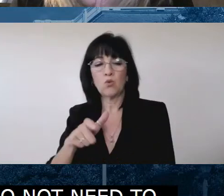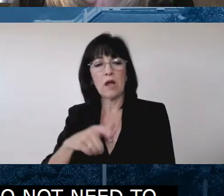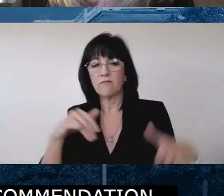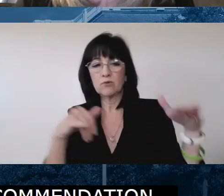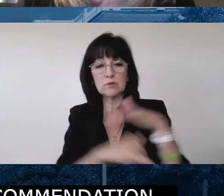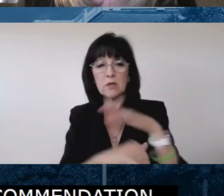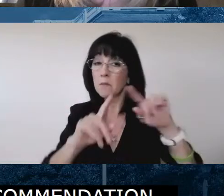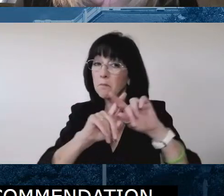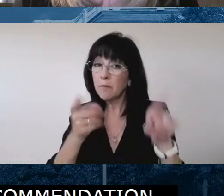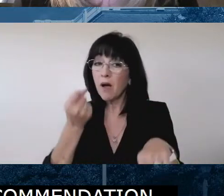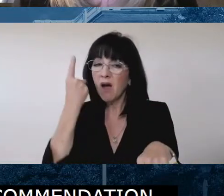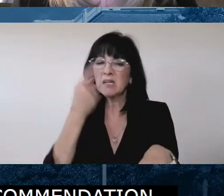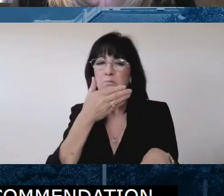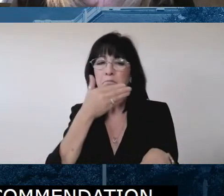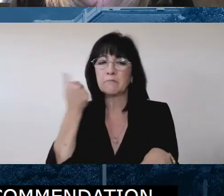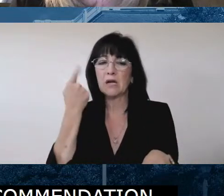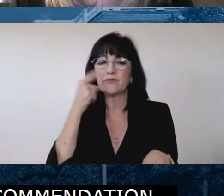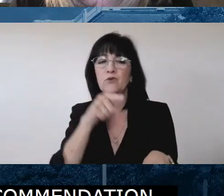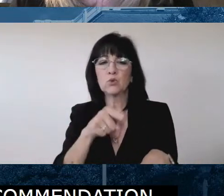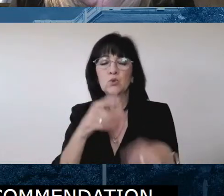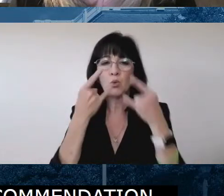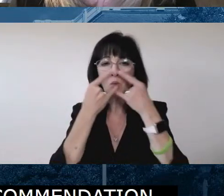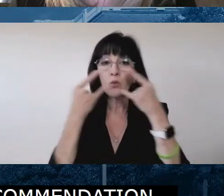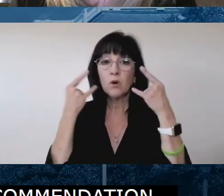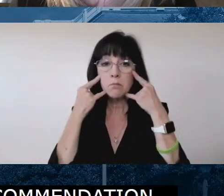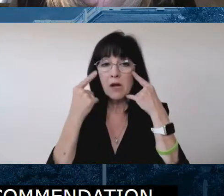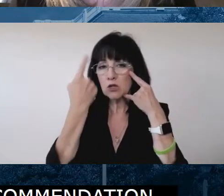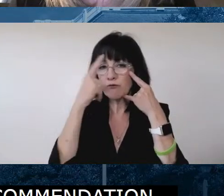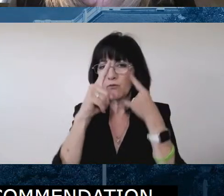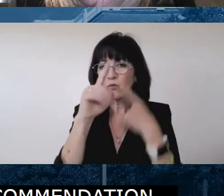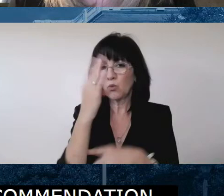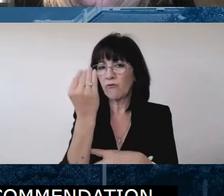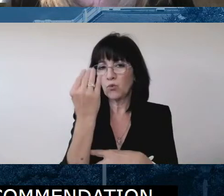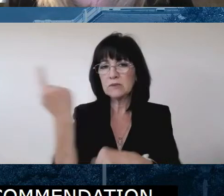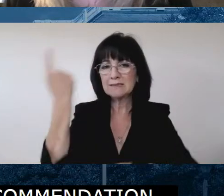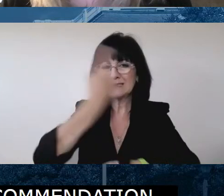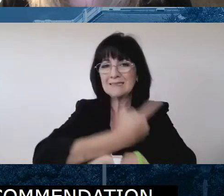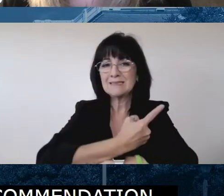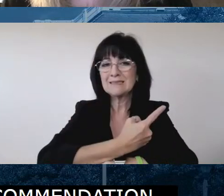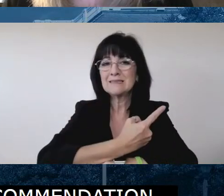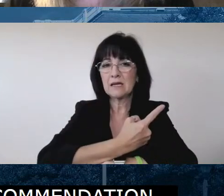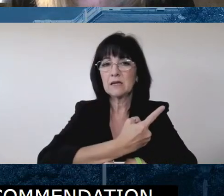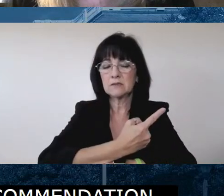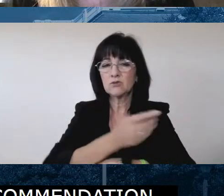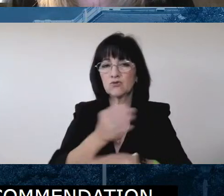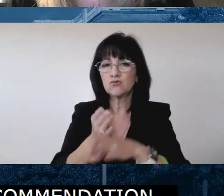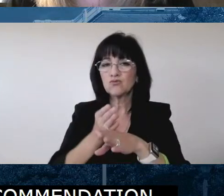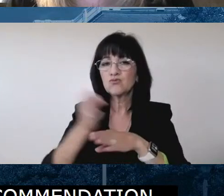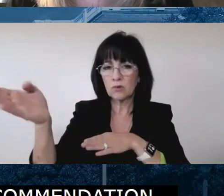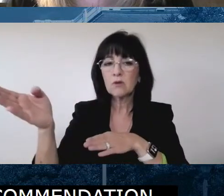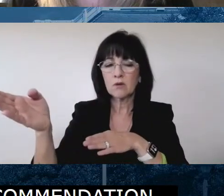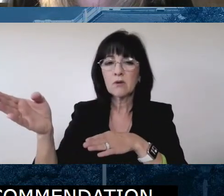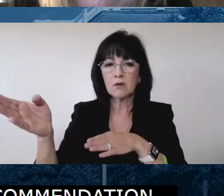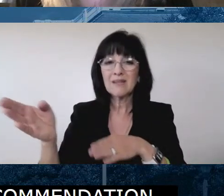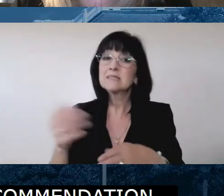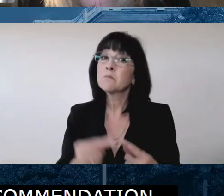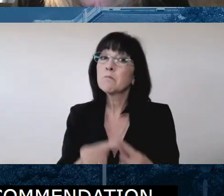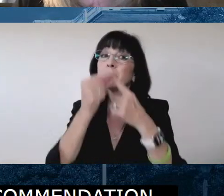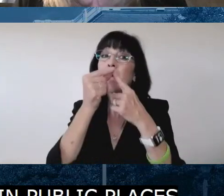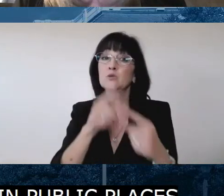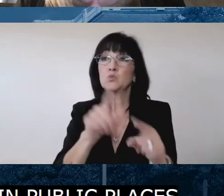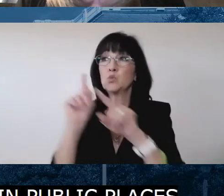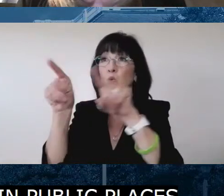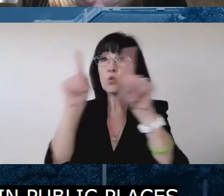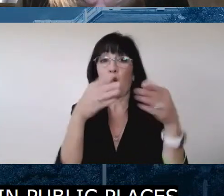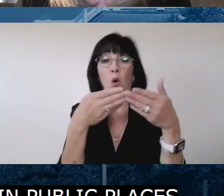mask for 14 days, especially in public places, and to test 3 to 5